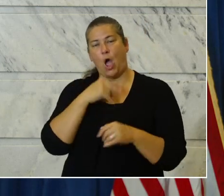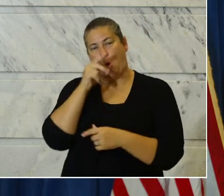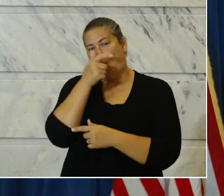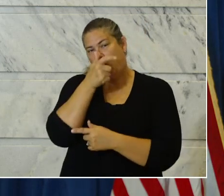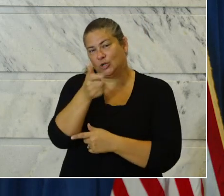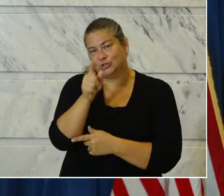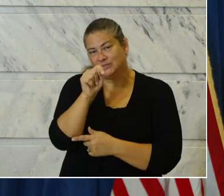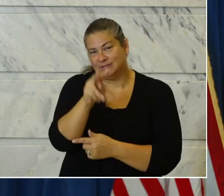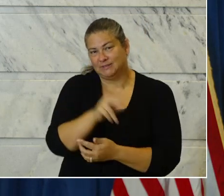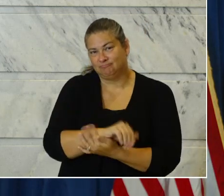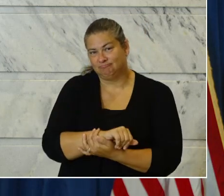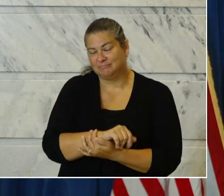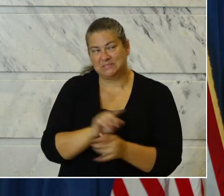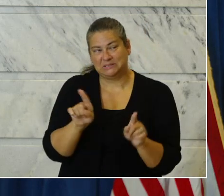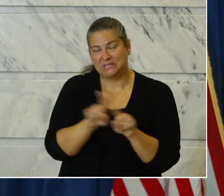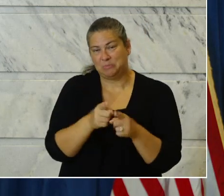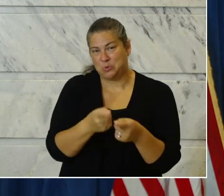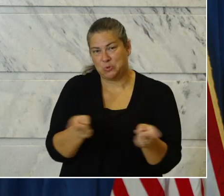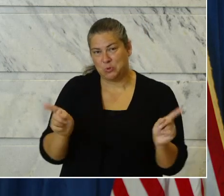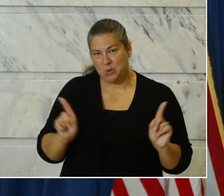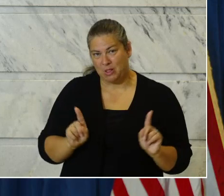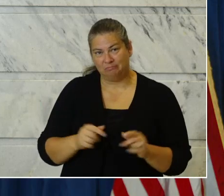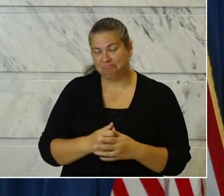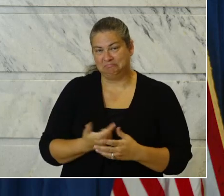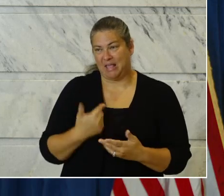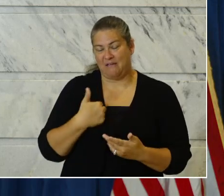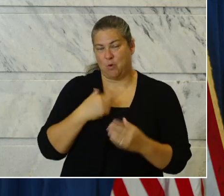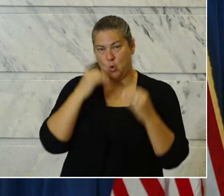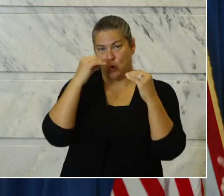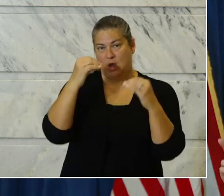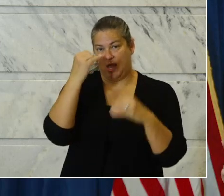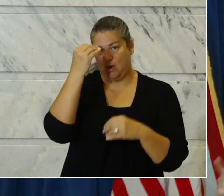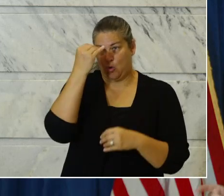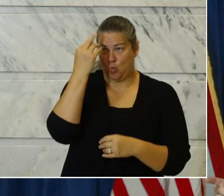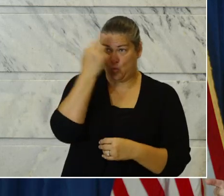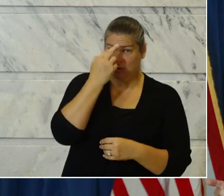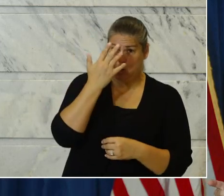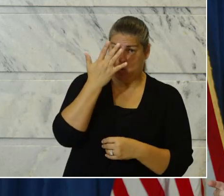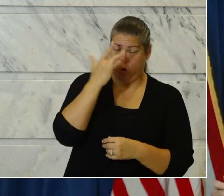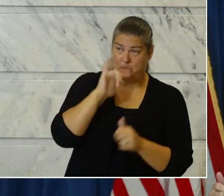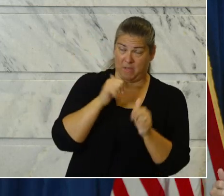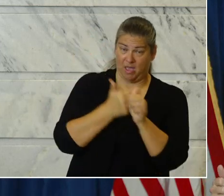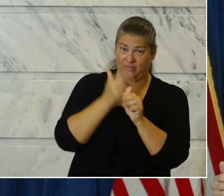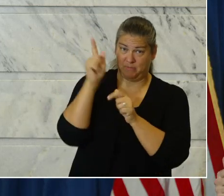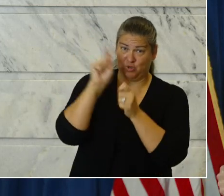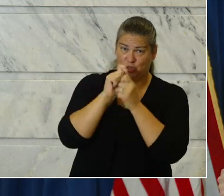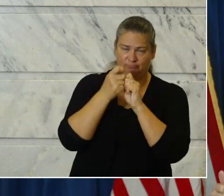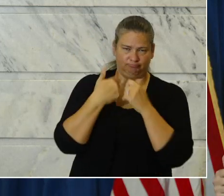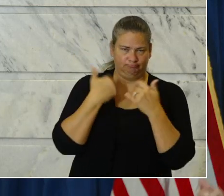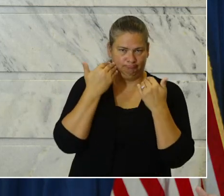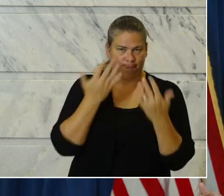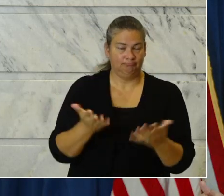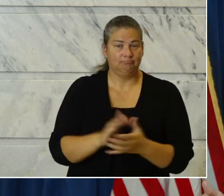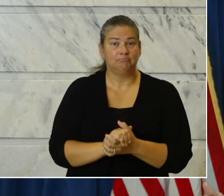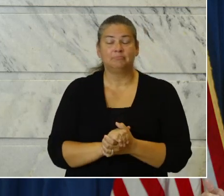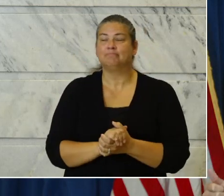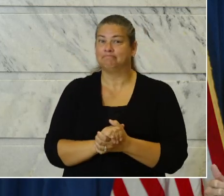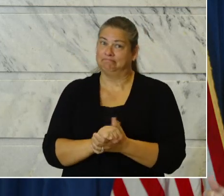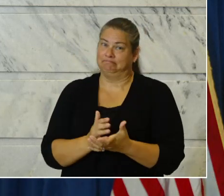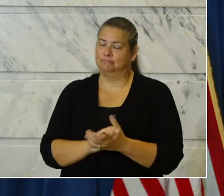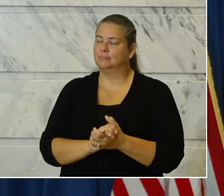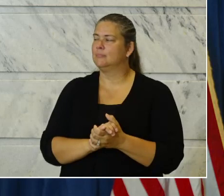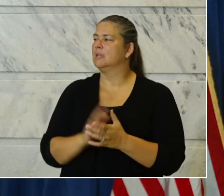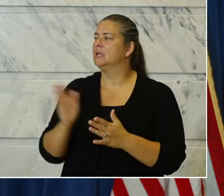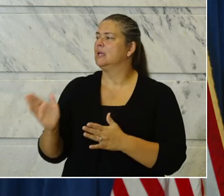have zero information on what the actual cause is. Now, I think for the first time, we have Natalie Parks, and are you